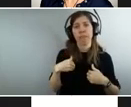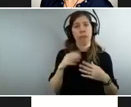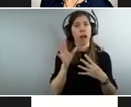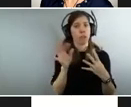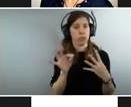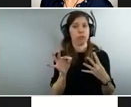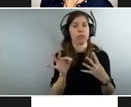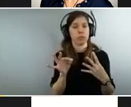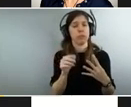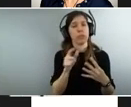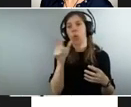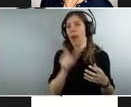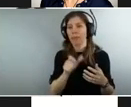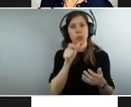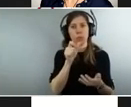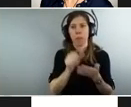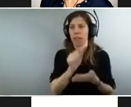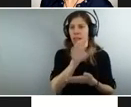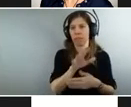putting it through the mail.